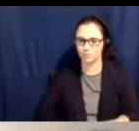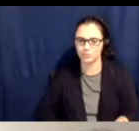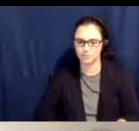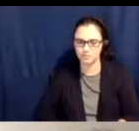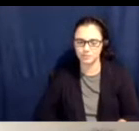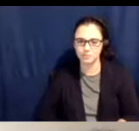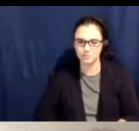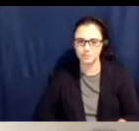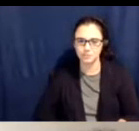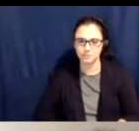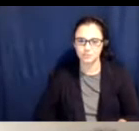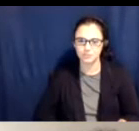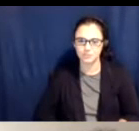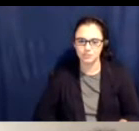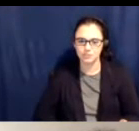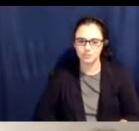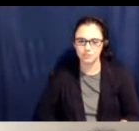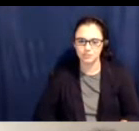Right.